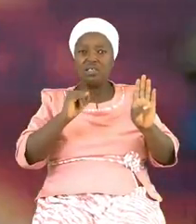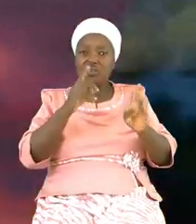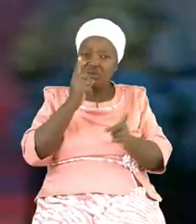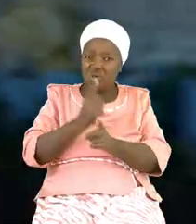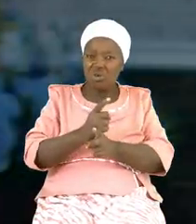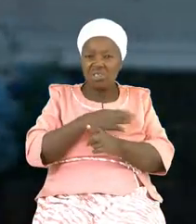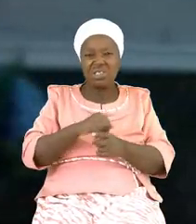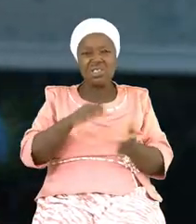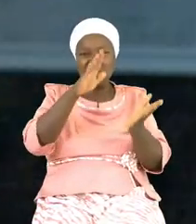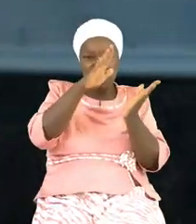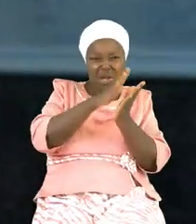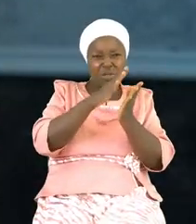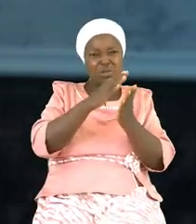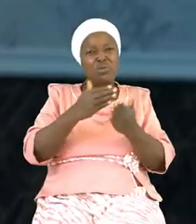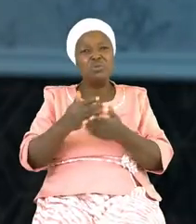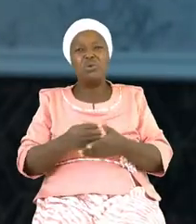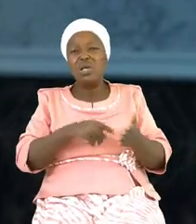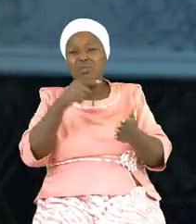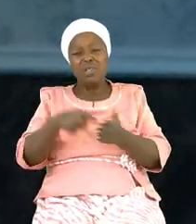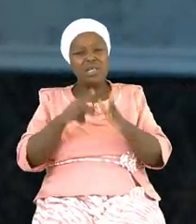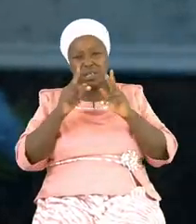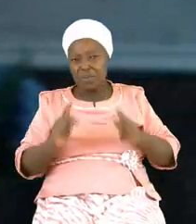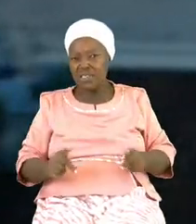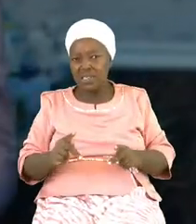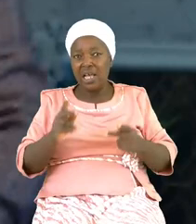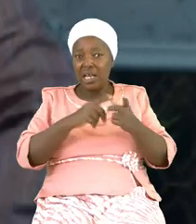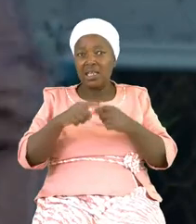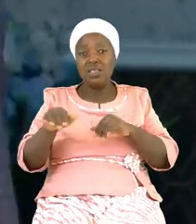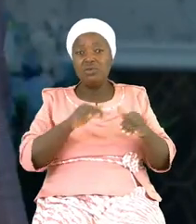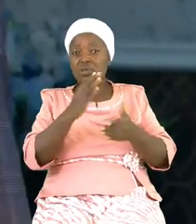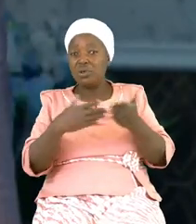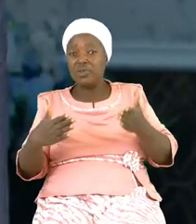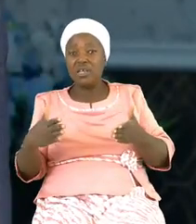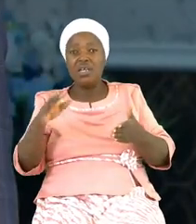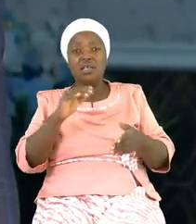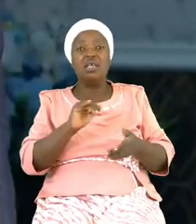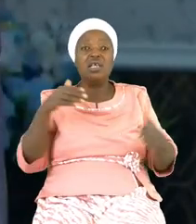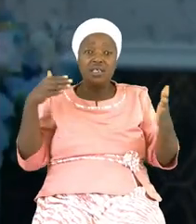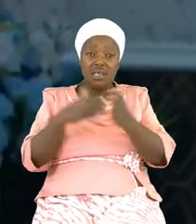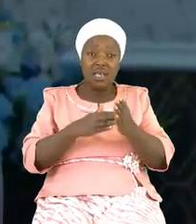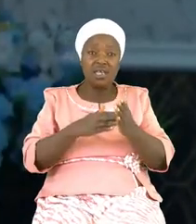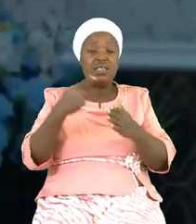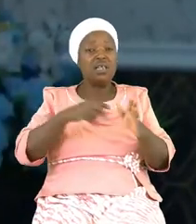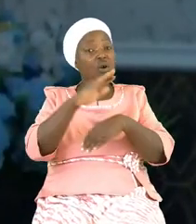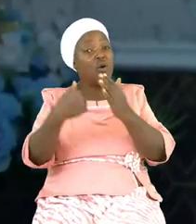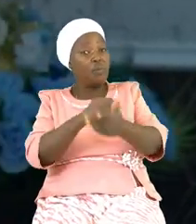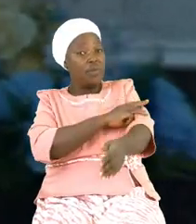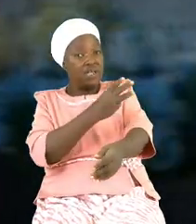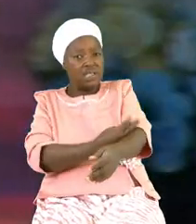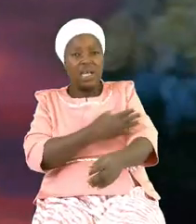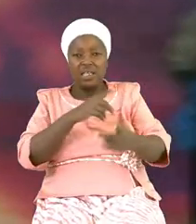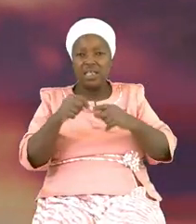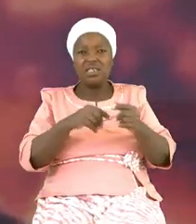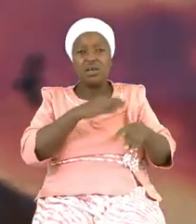little base fellow, and he's doing something against the Almighty. And the Almighty